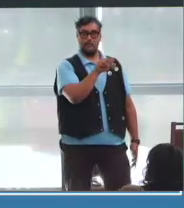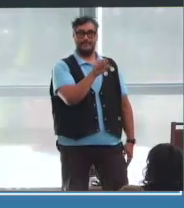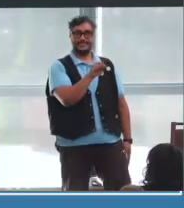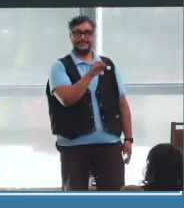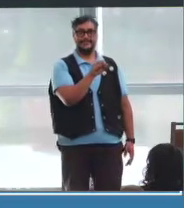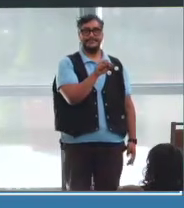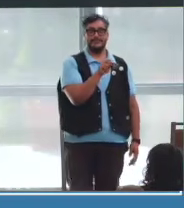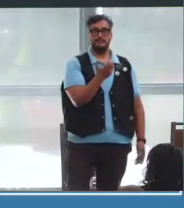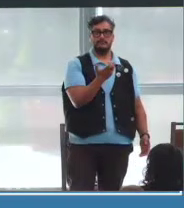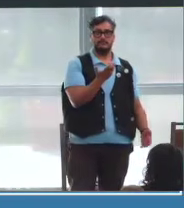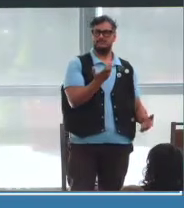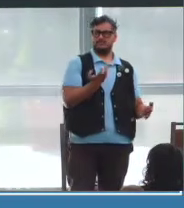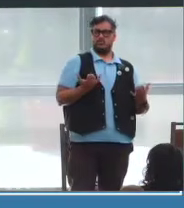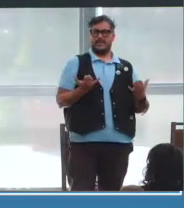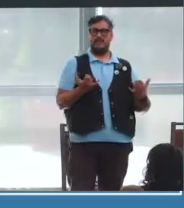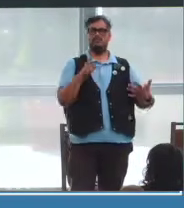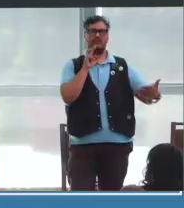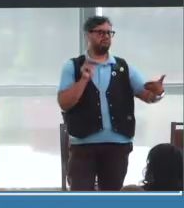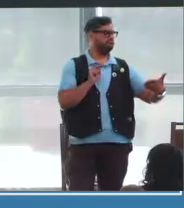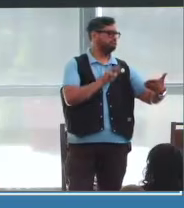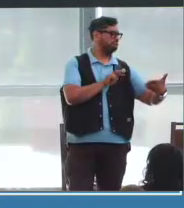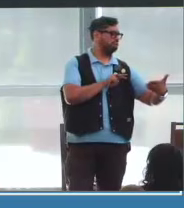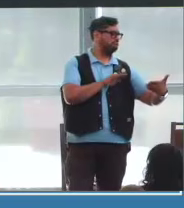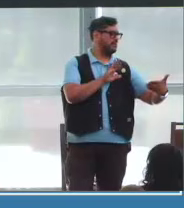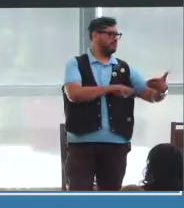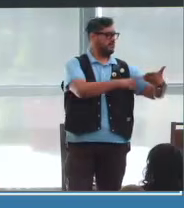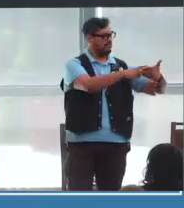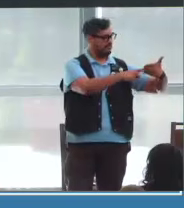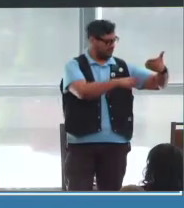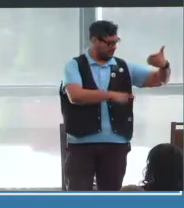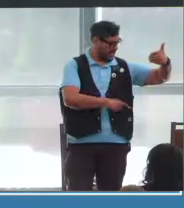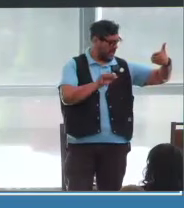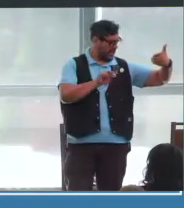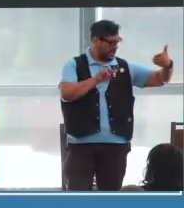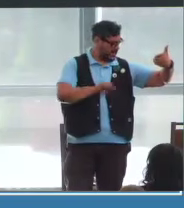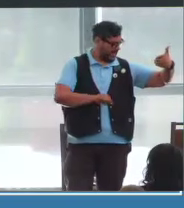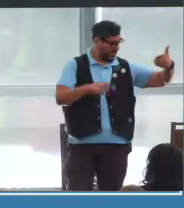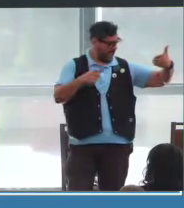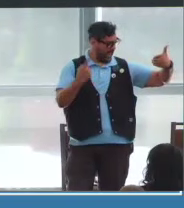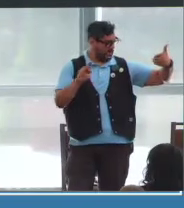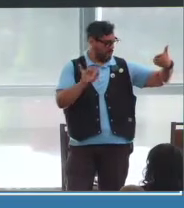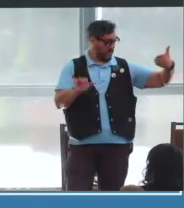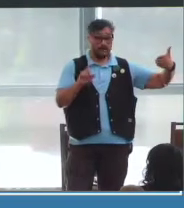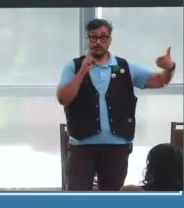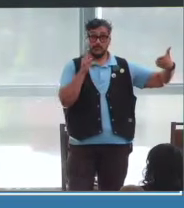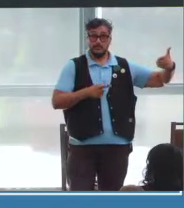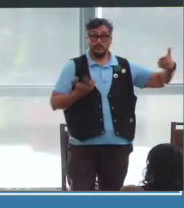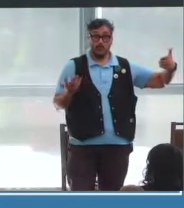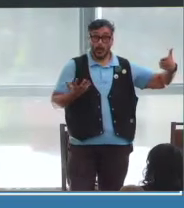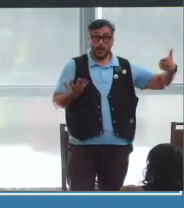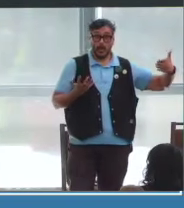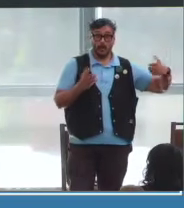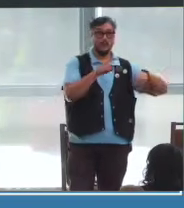back over their ANAs and antibodies and found that over a period of time, there